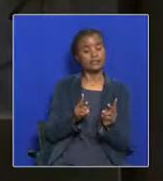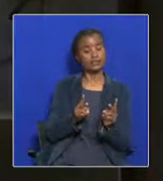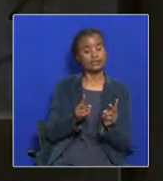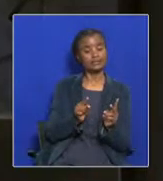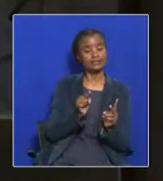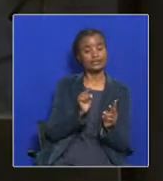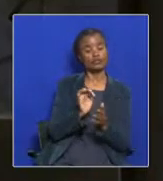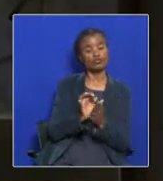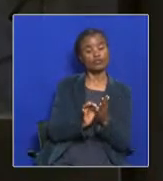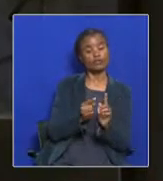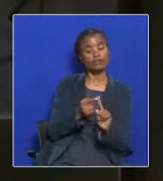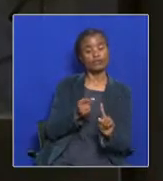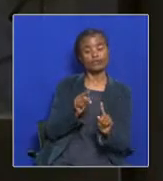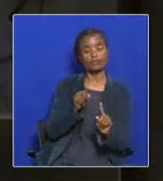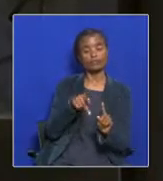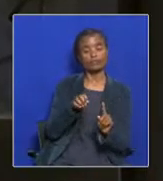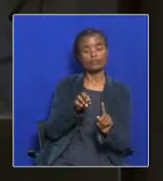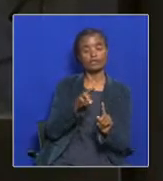came up.